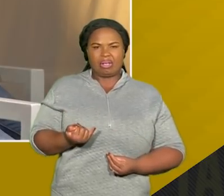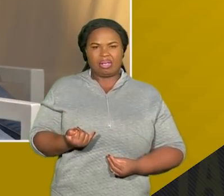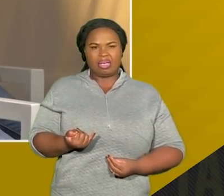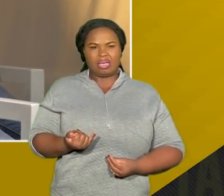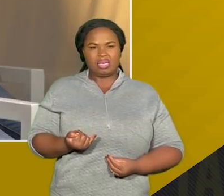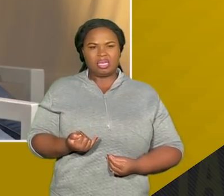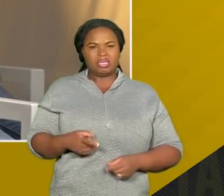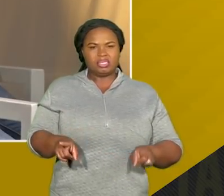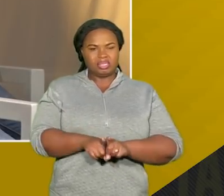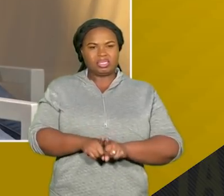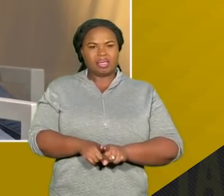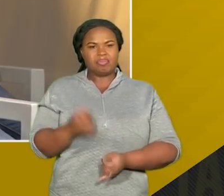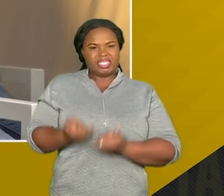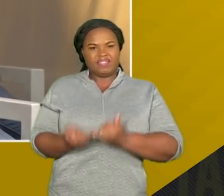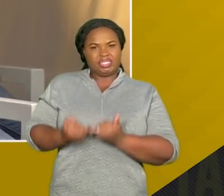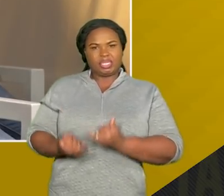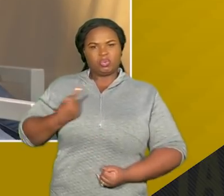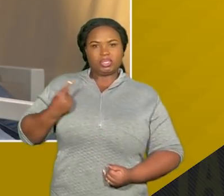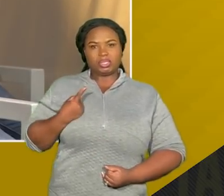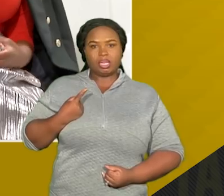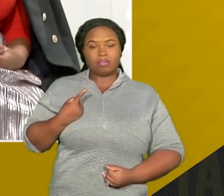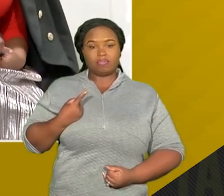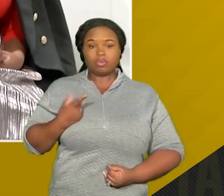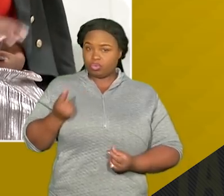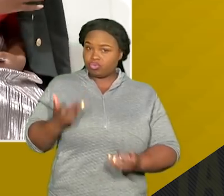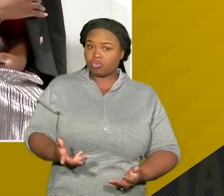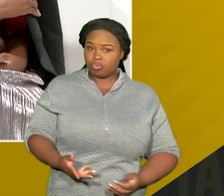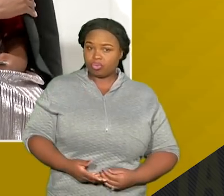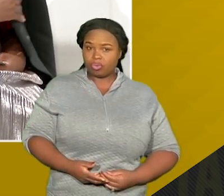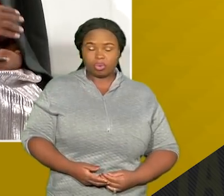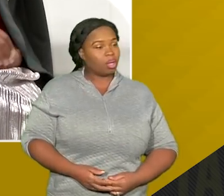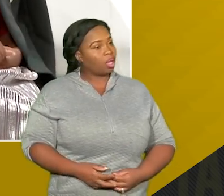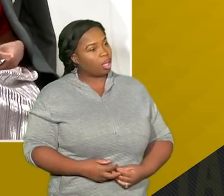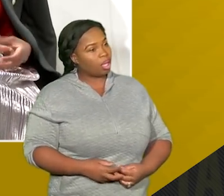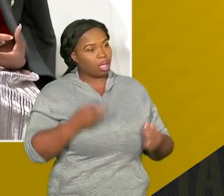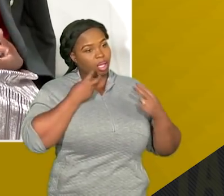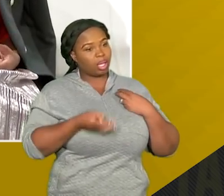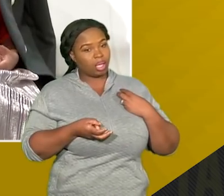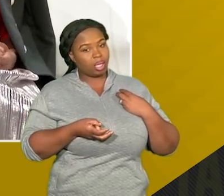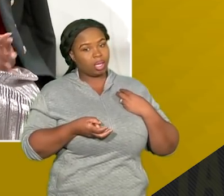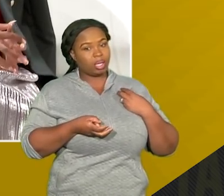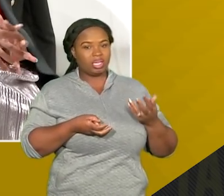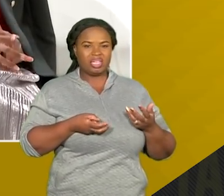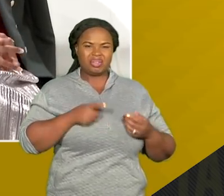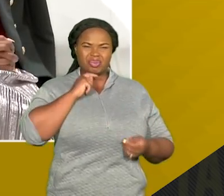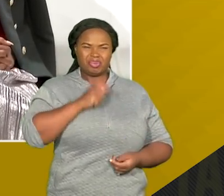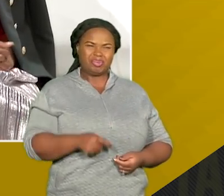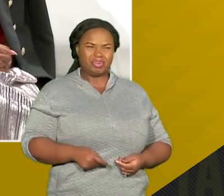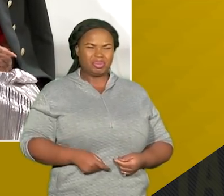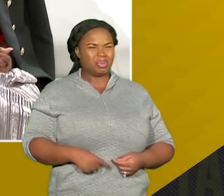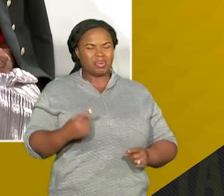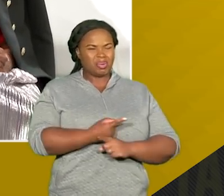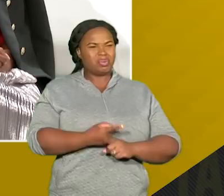in the bedroom. Huh? Yes, okay. I'm telling you, Shandu. Let's bring the lady in and understand for what has academic shown